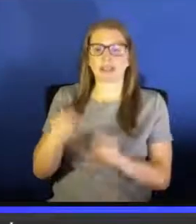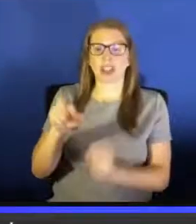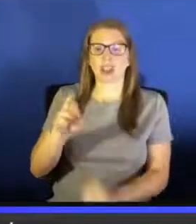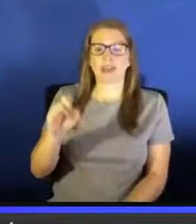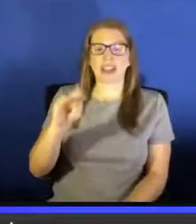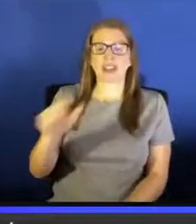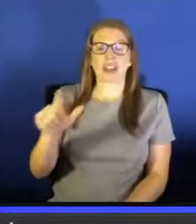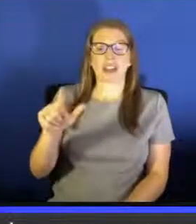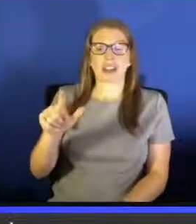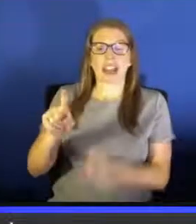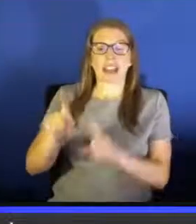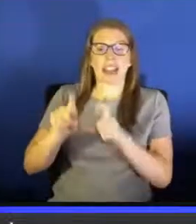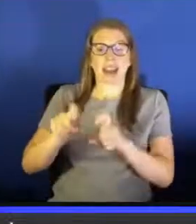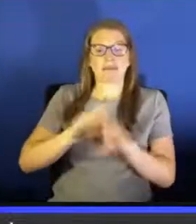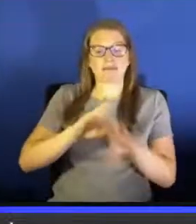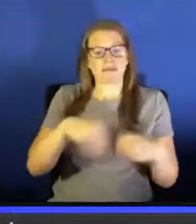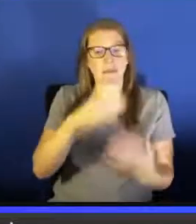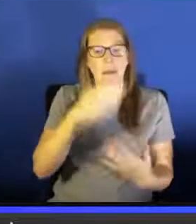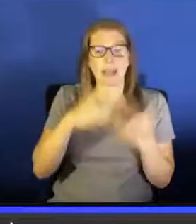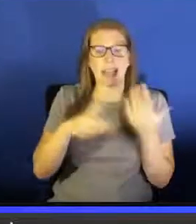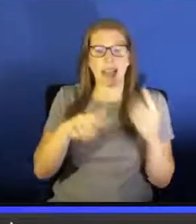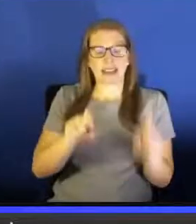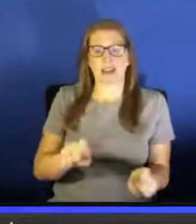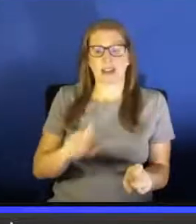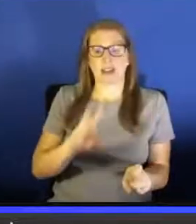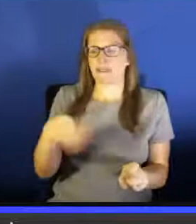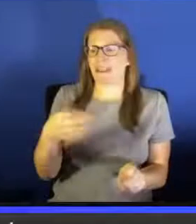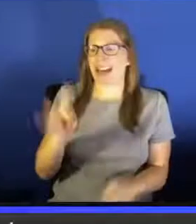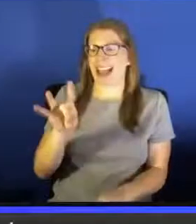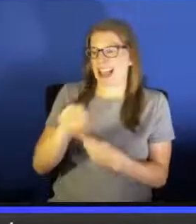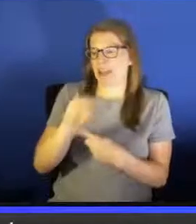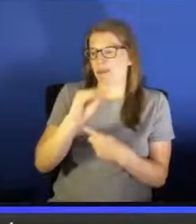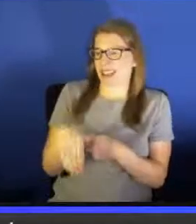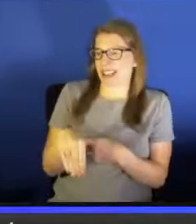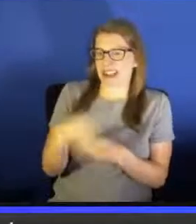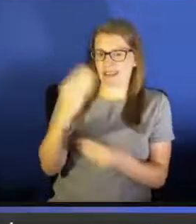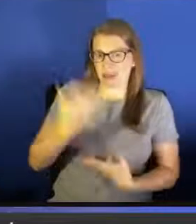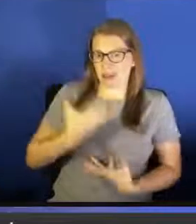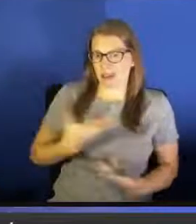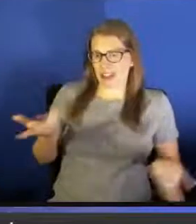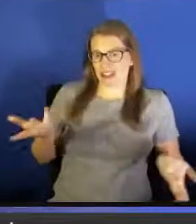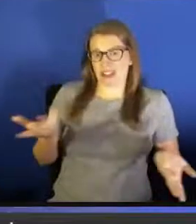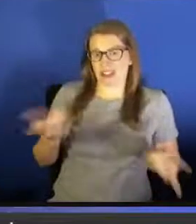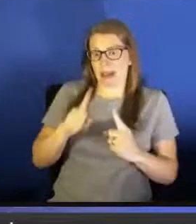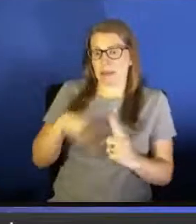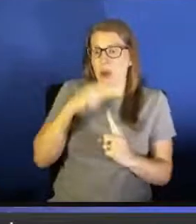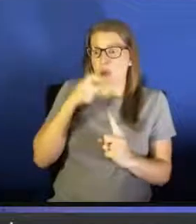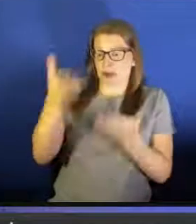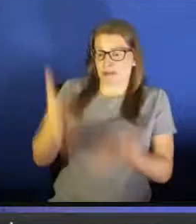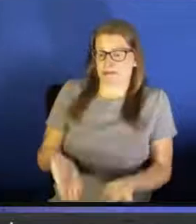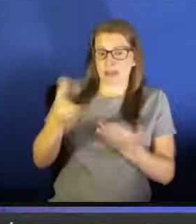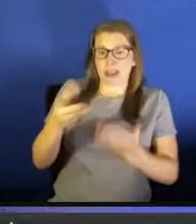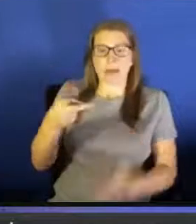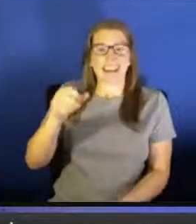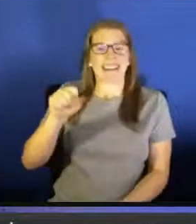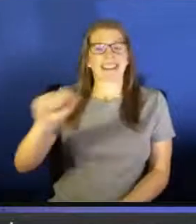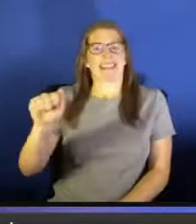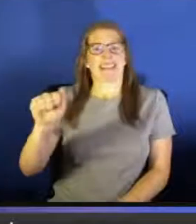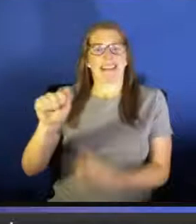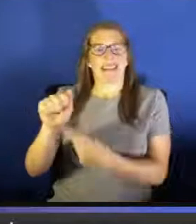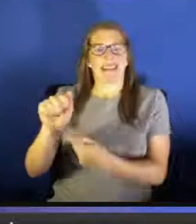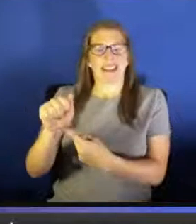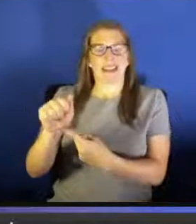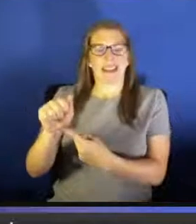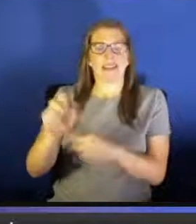test, and that will give us 80% of the information we need. So let's talk about what is PSA? What is that finding in the